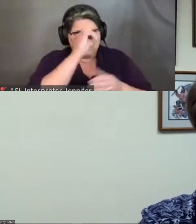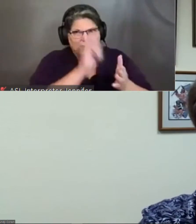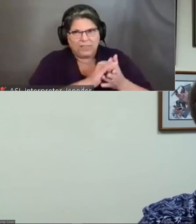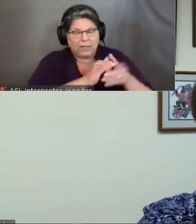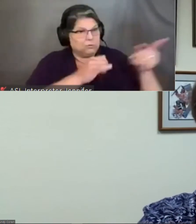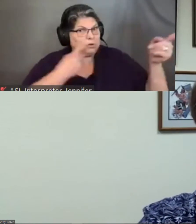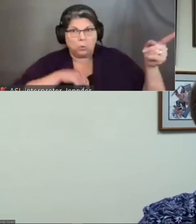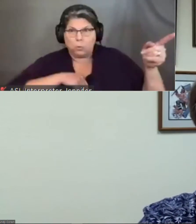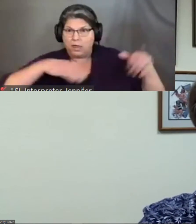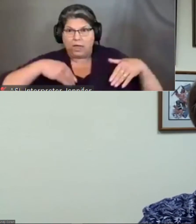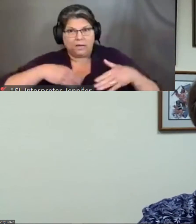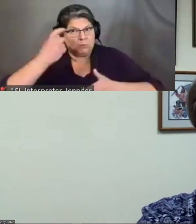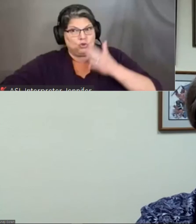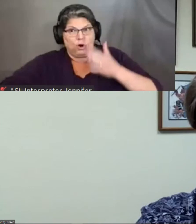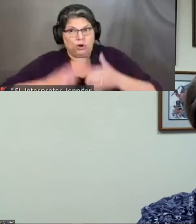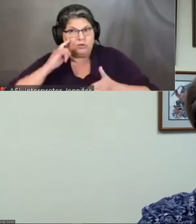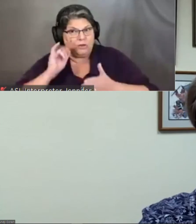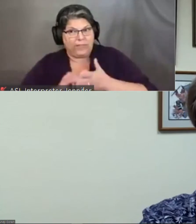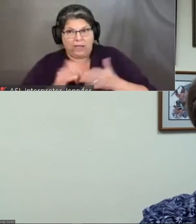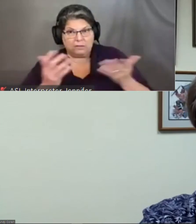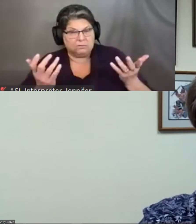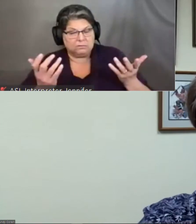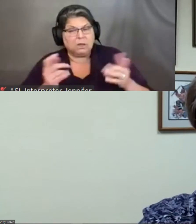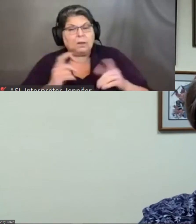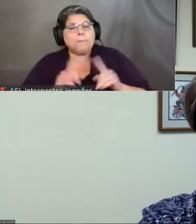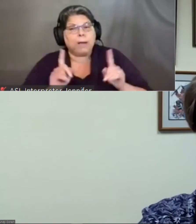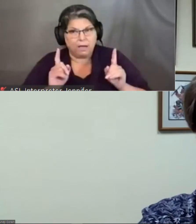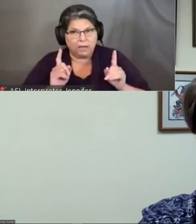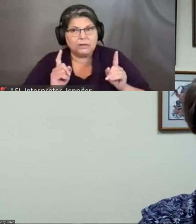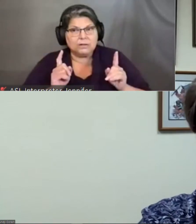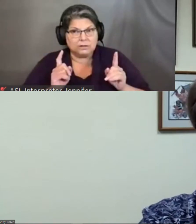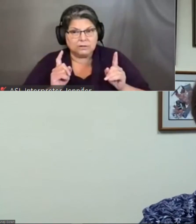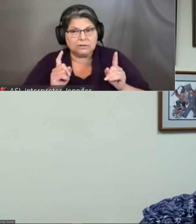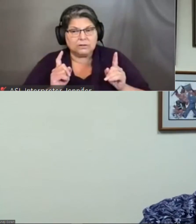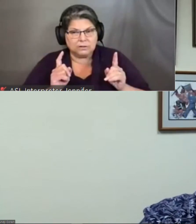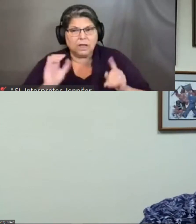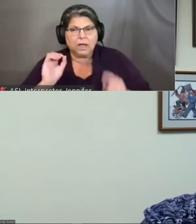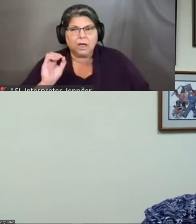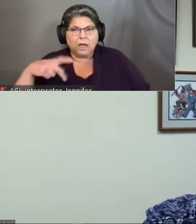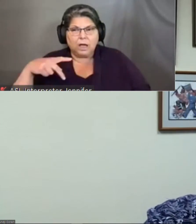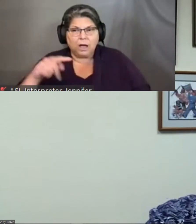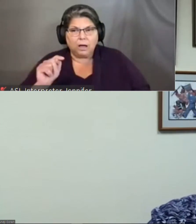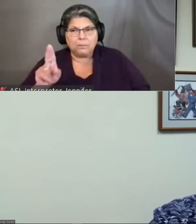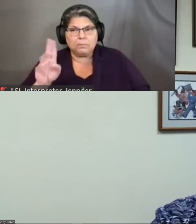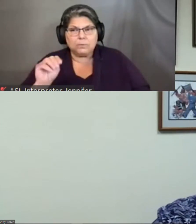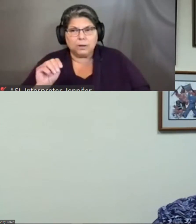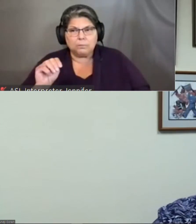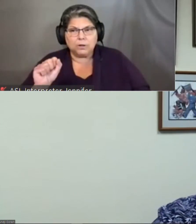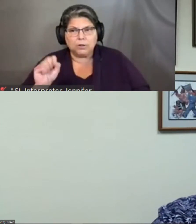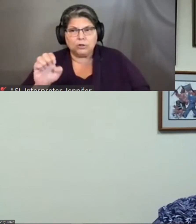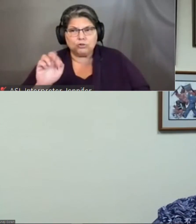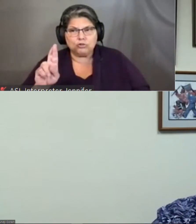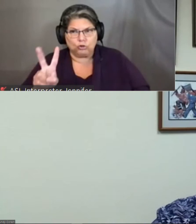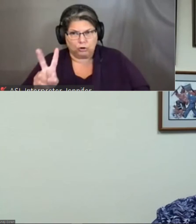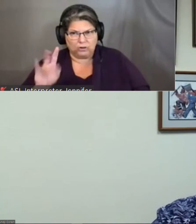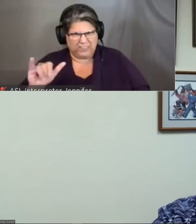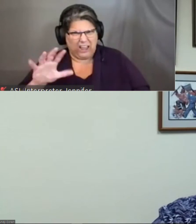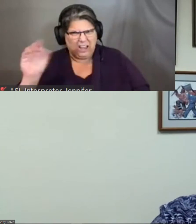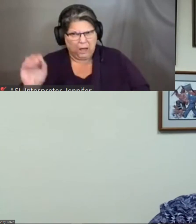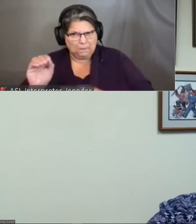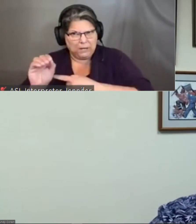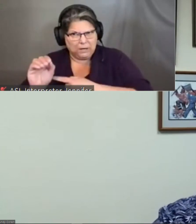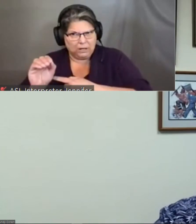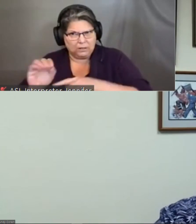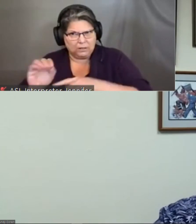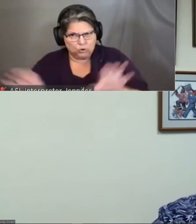for those. But they do. The OptumServe company that makes available the tests